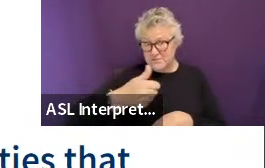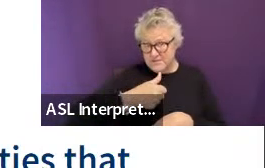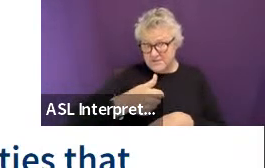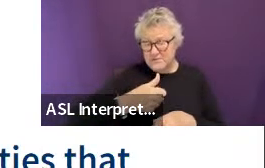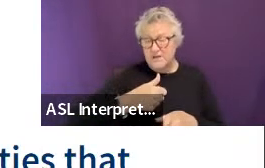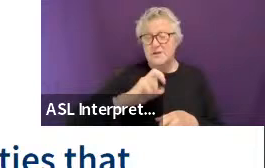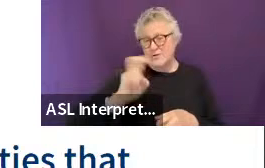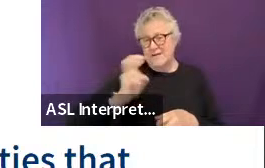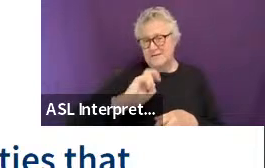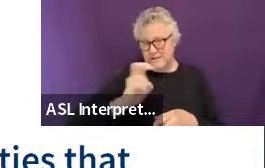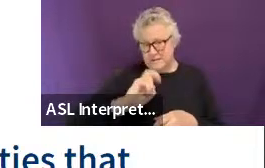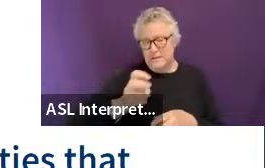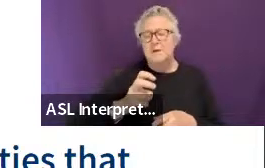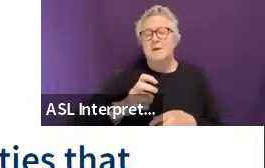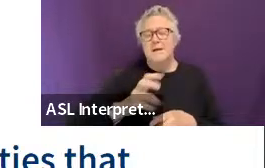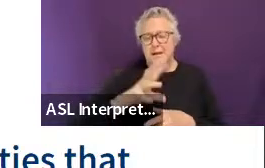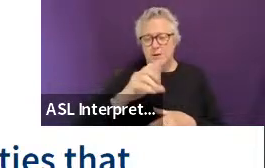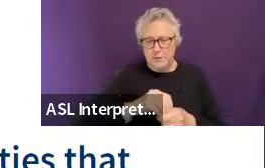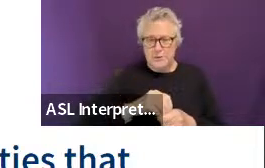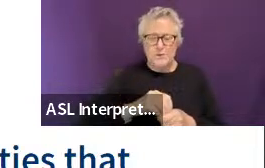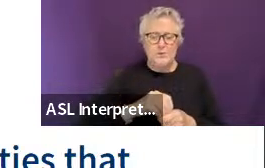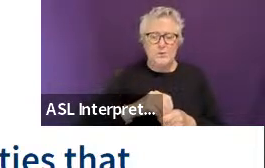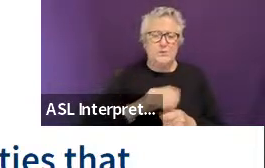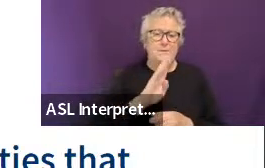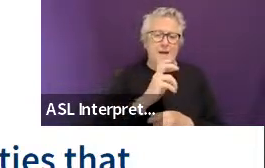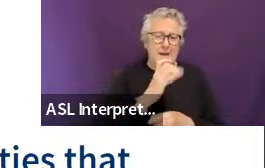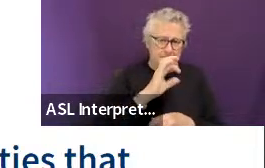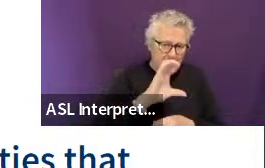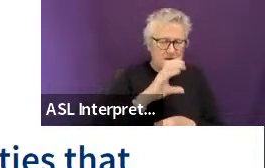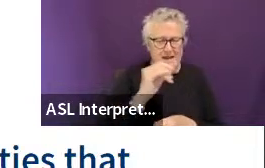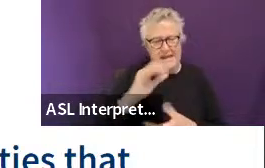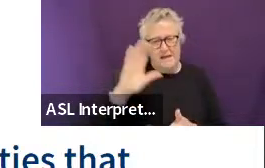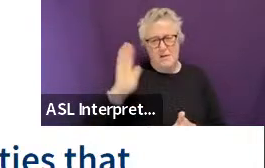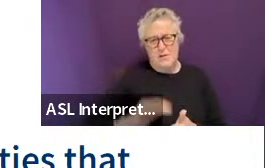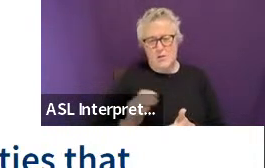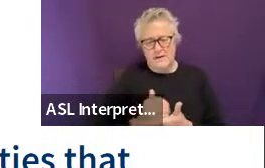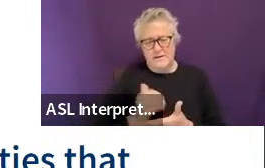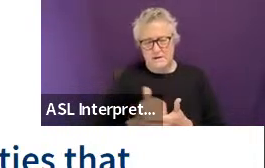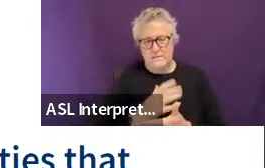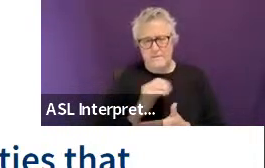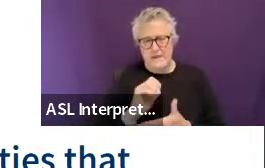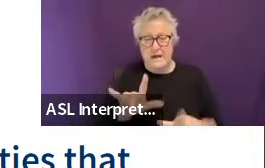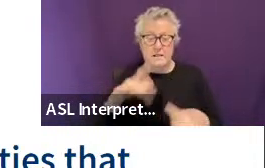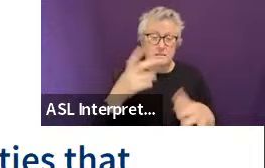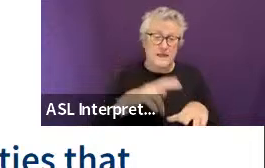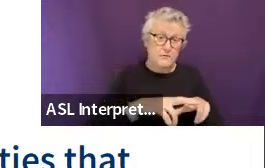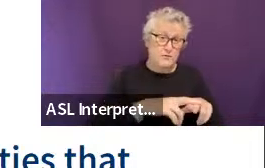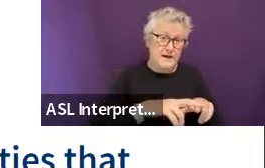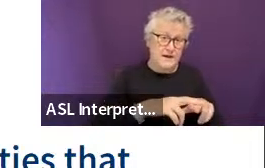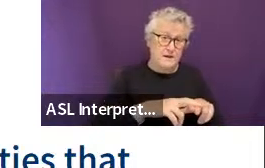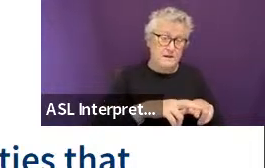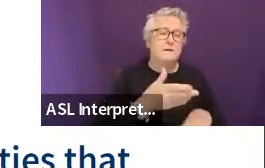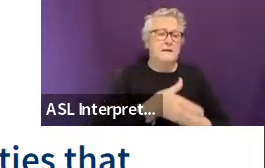improved access to jobs, including BIPOC and low-income populations. And light rail transit investments improve access to jobs to a